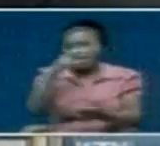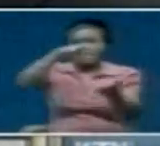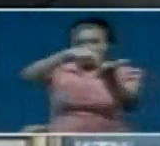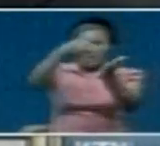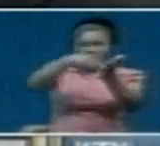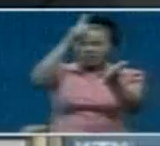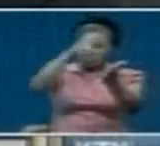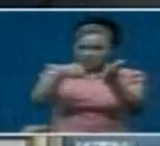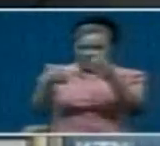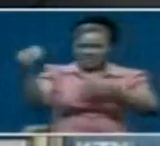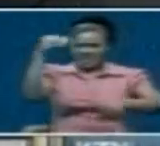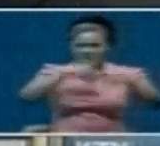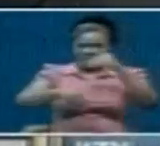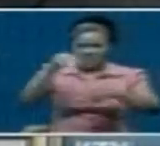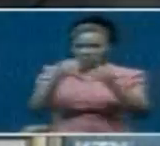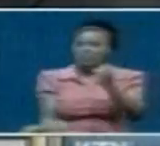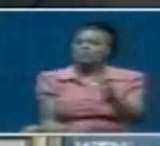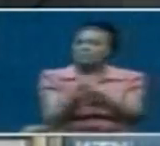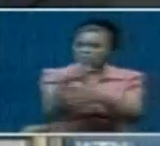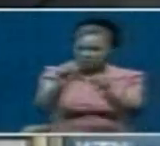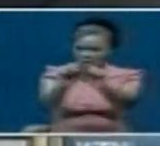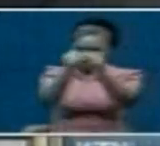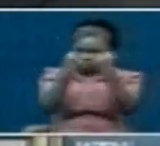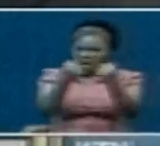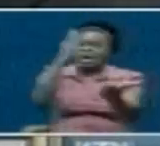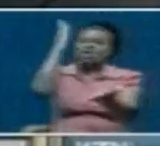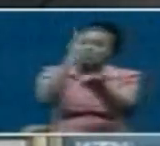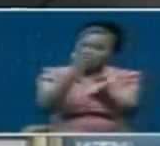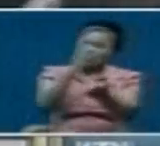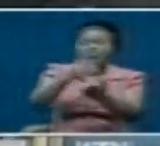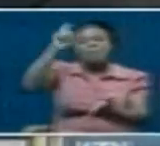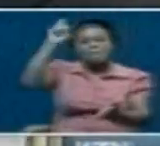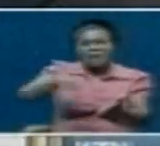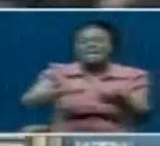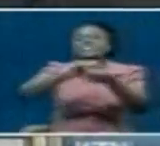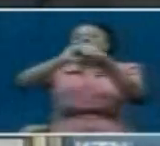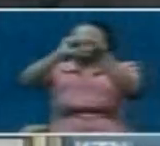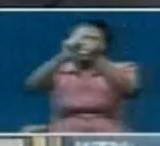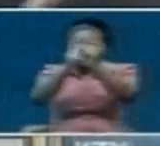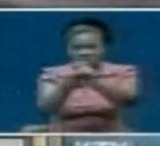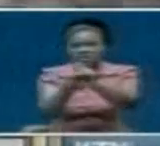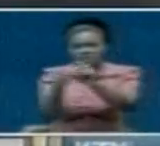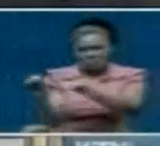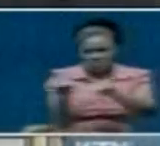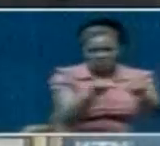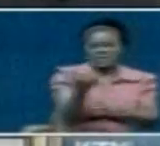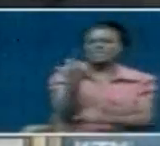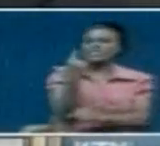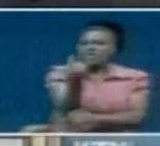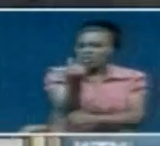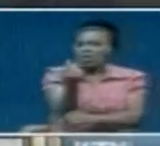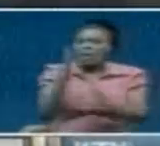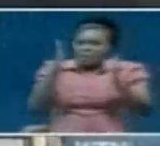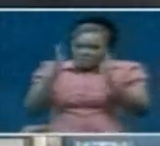so this referendum or whatever comes out of the Okoa movement, certainly there is going to be some point of gravitation. There's somebody who is going to come out of